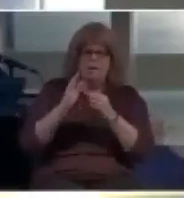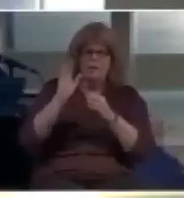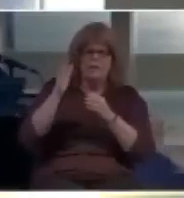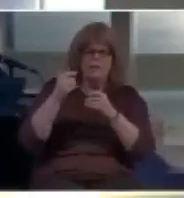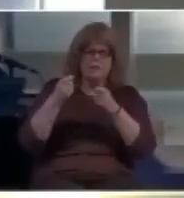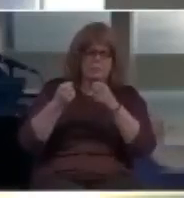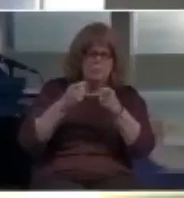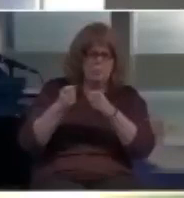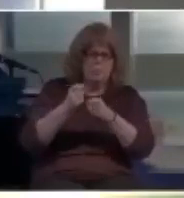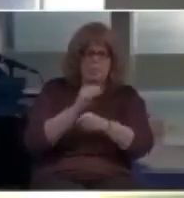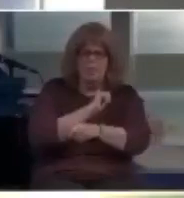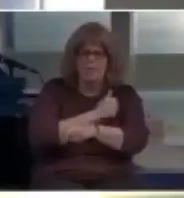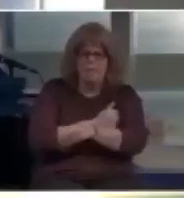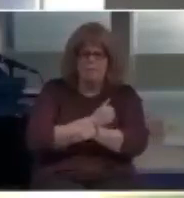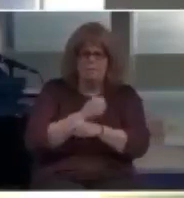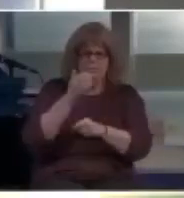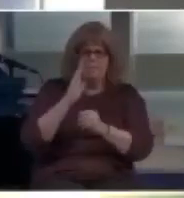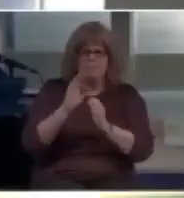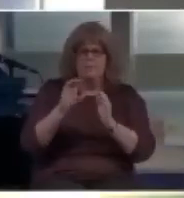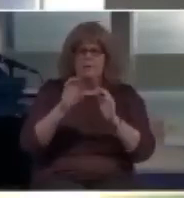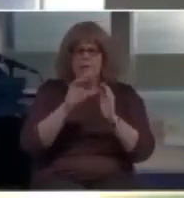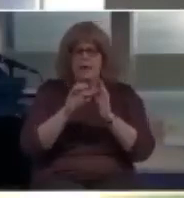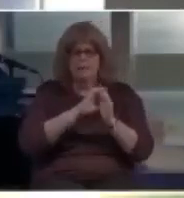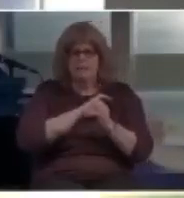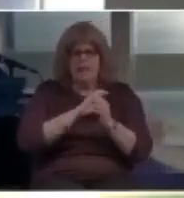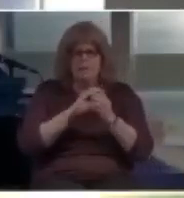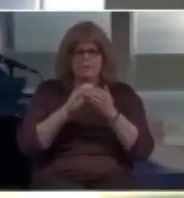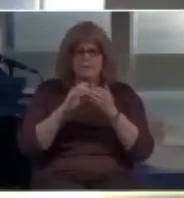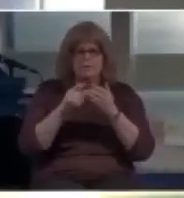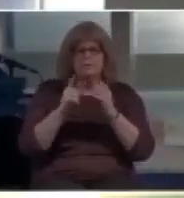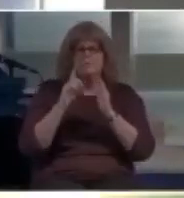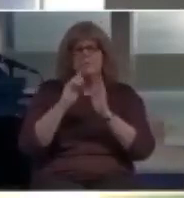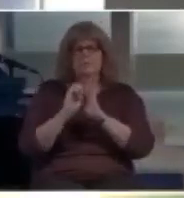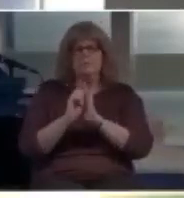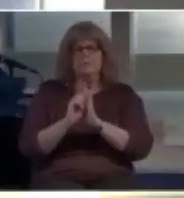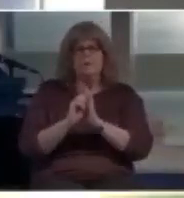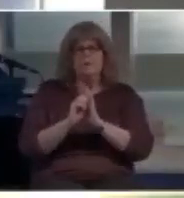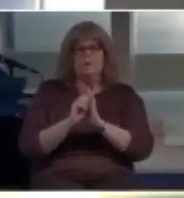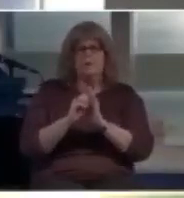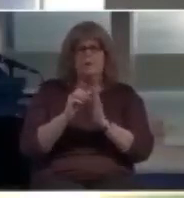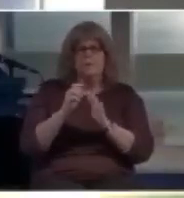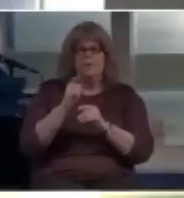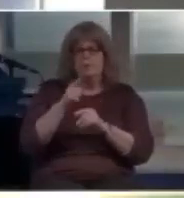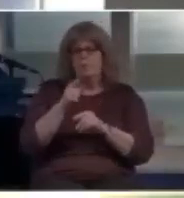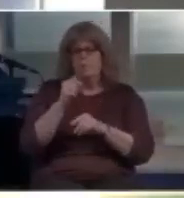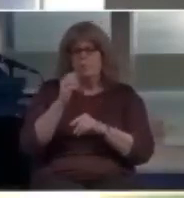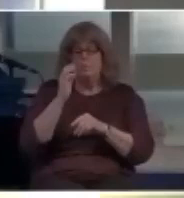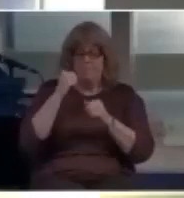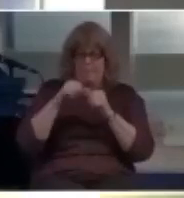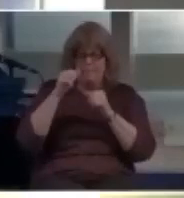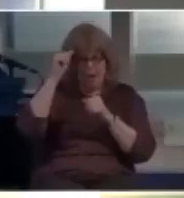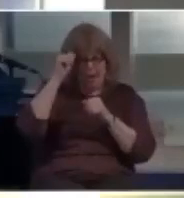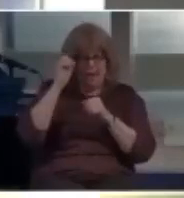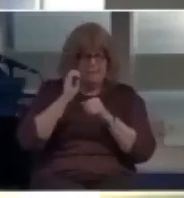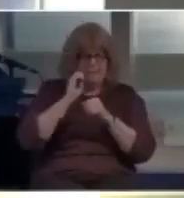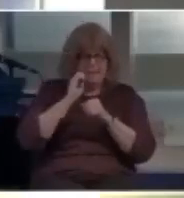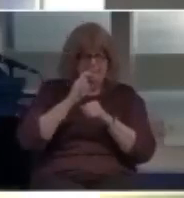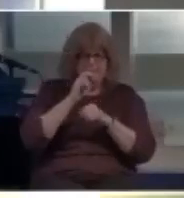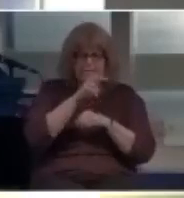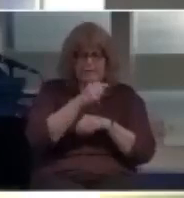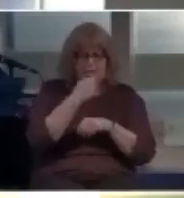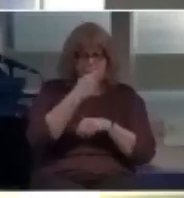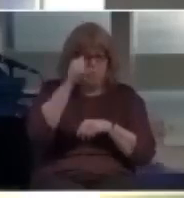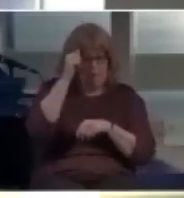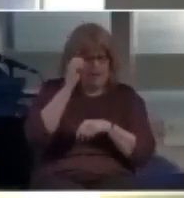and his authority. And just, you know, here's a quick illustration. You will surely not die. You